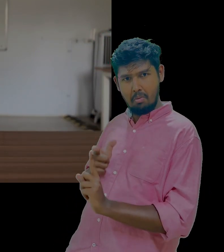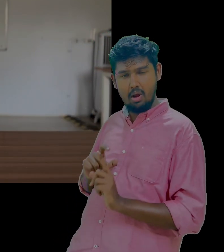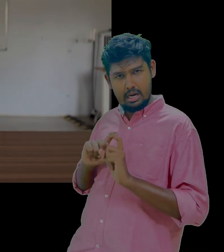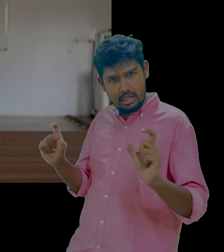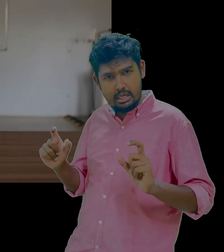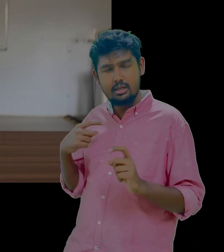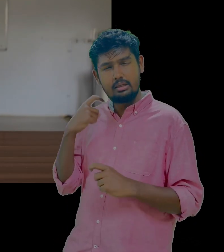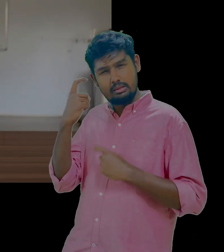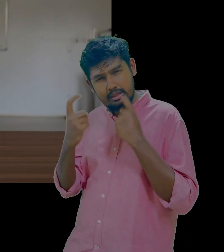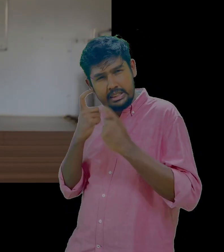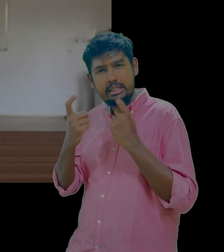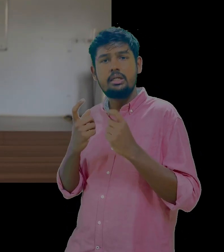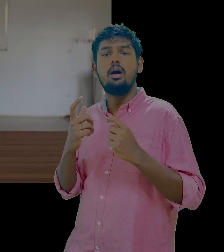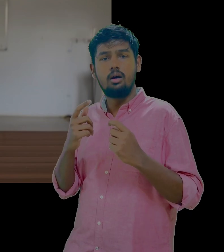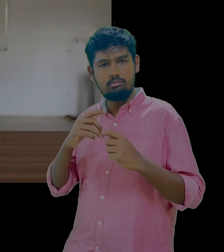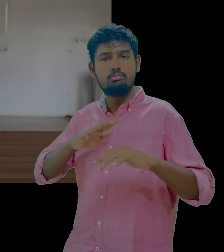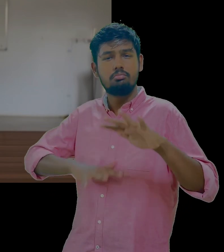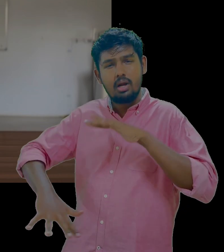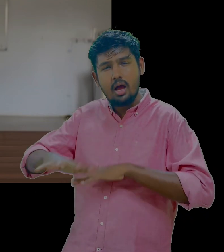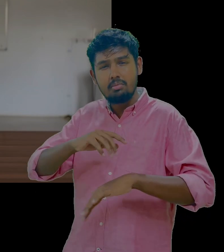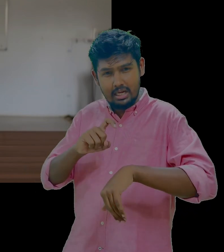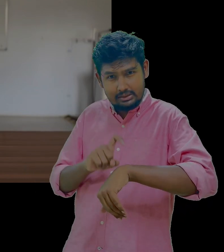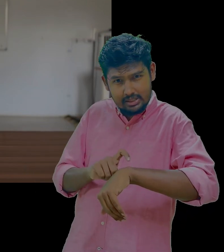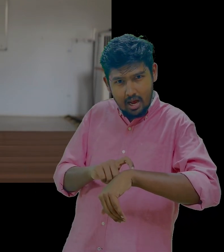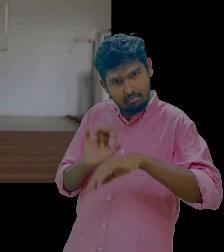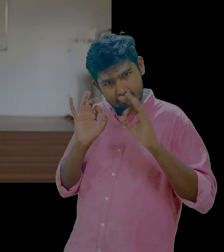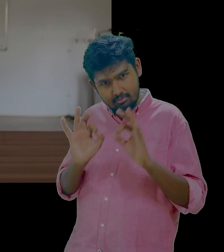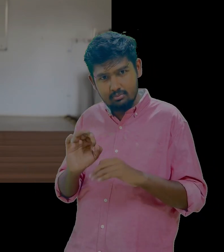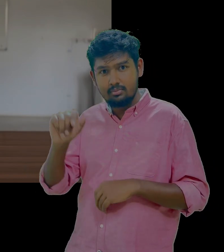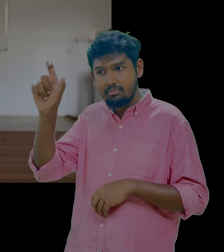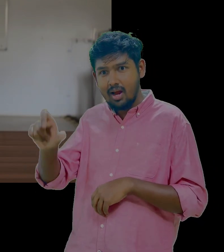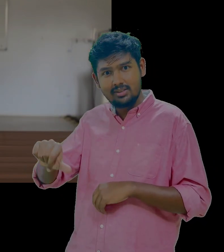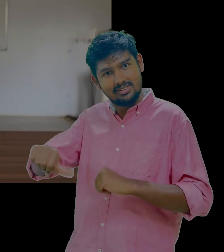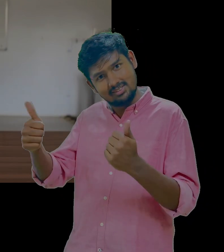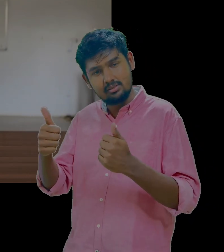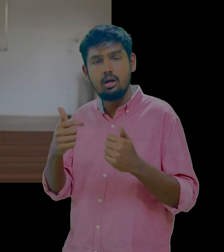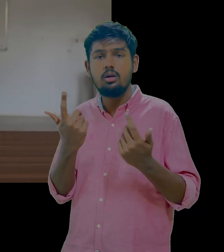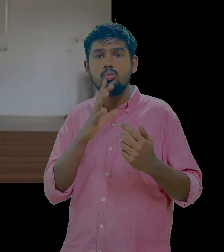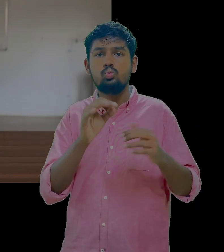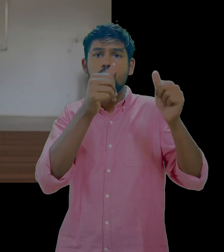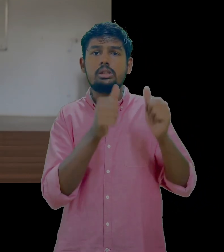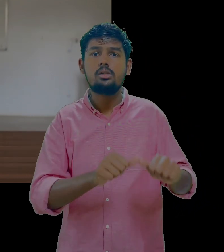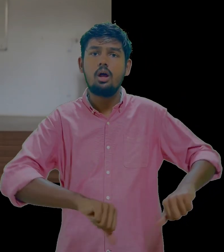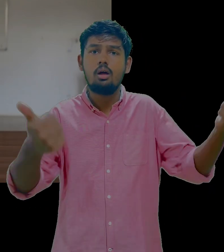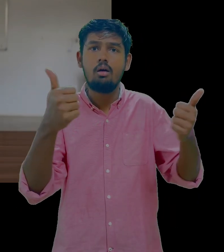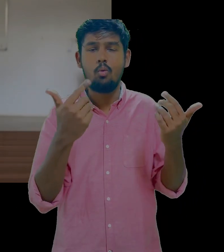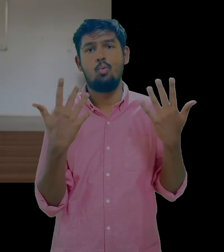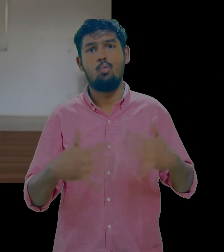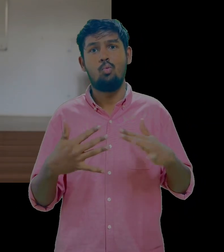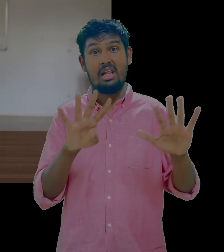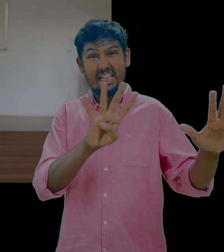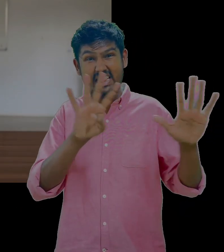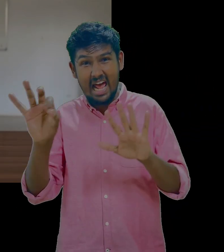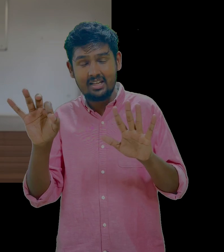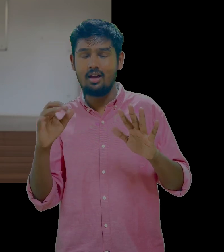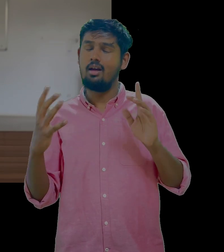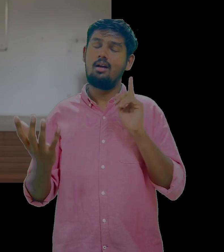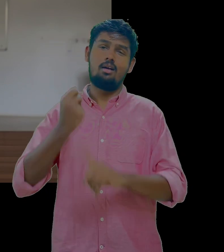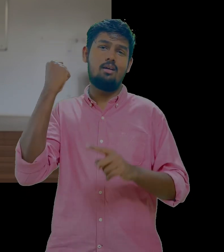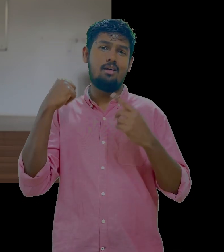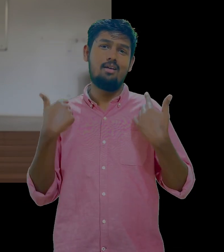minutes, only left for the exam to end, then what would I do? So I was learning to